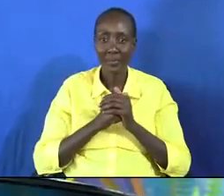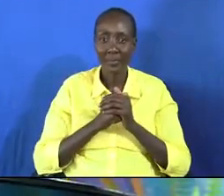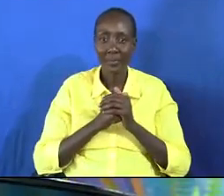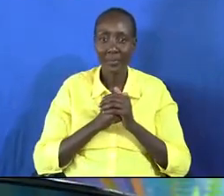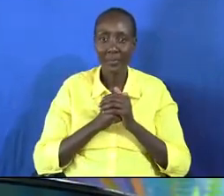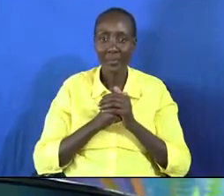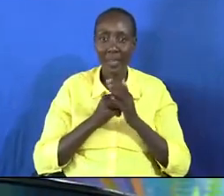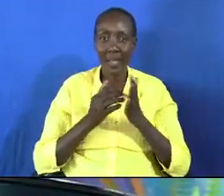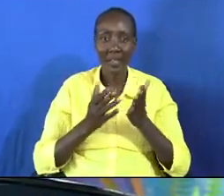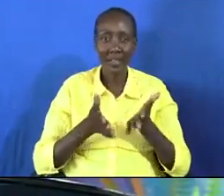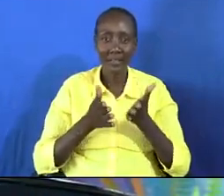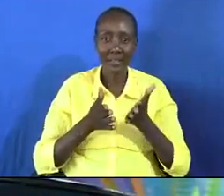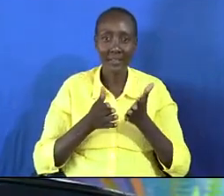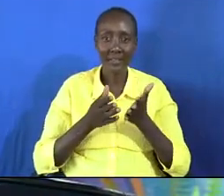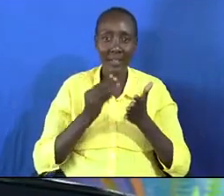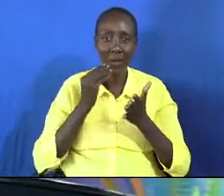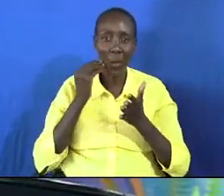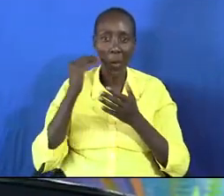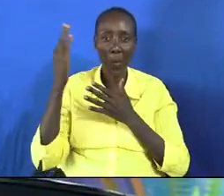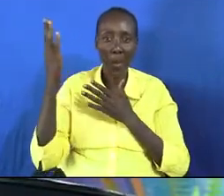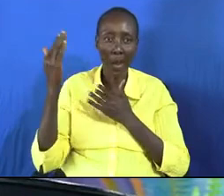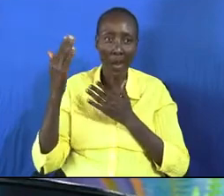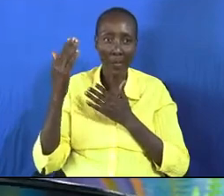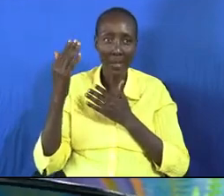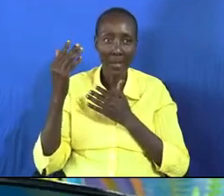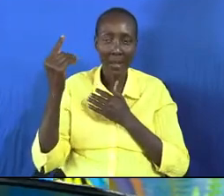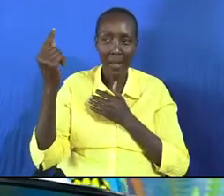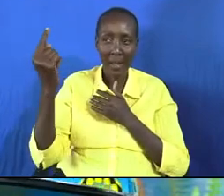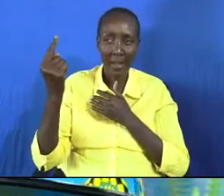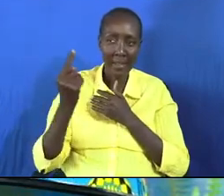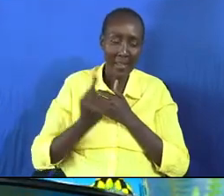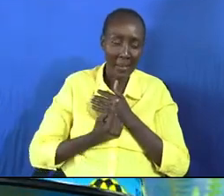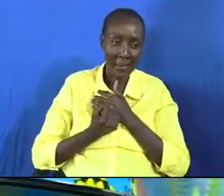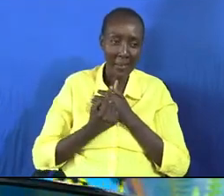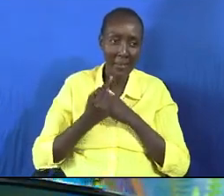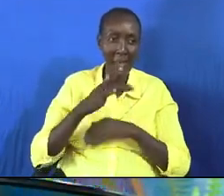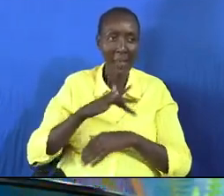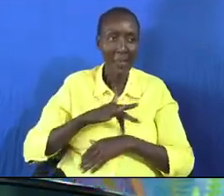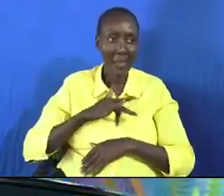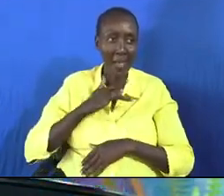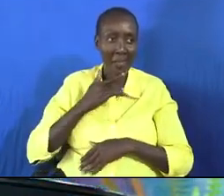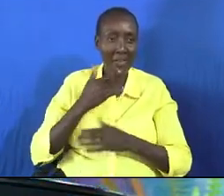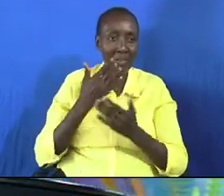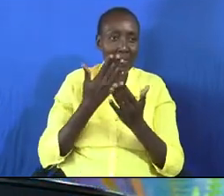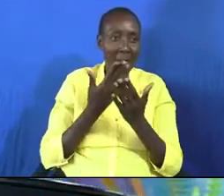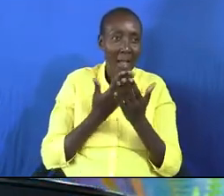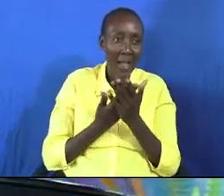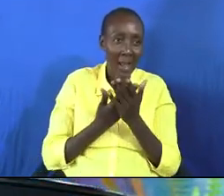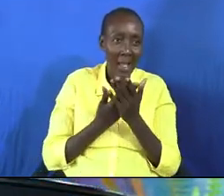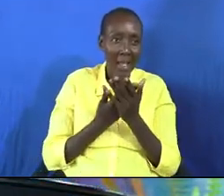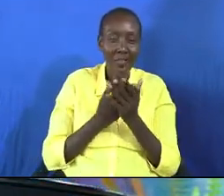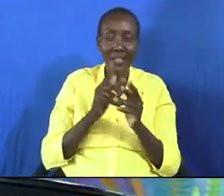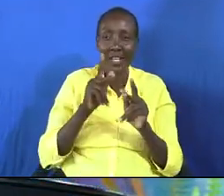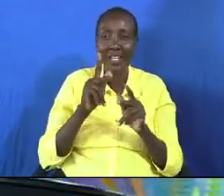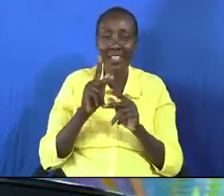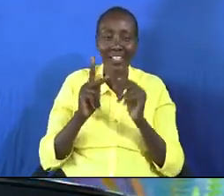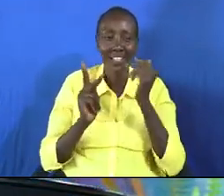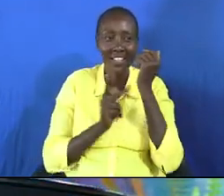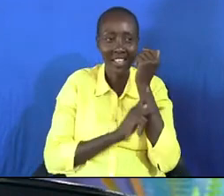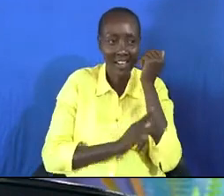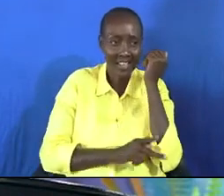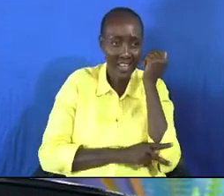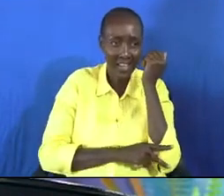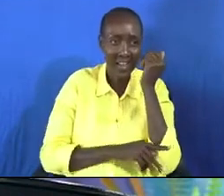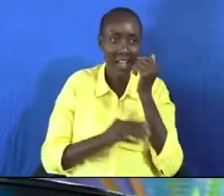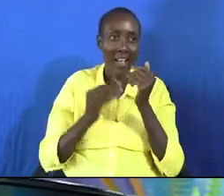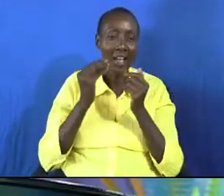This is homecoming. When I came, I felt nimefika Kirinyaga kwa mama yangu. I am